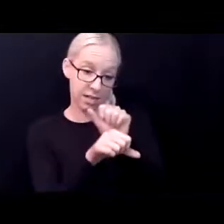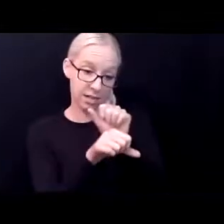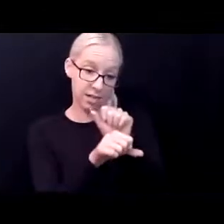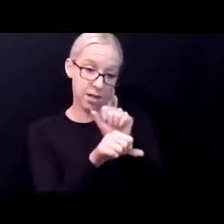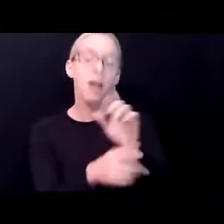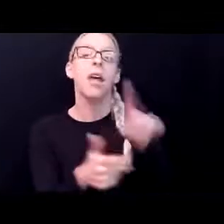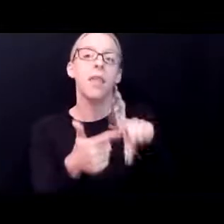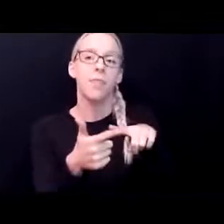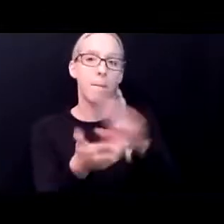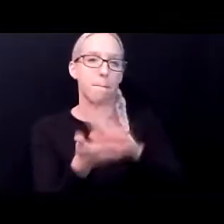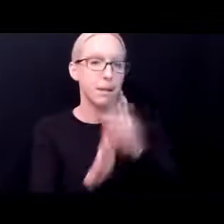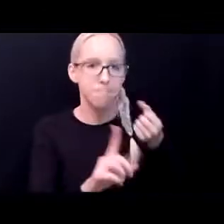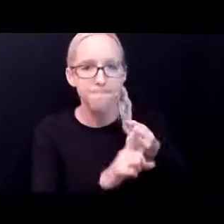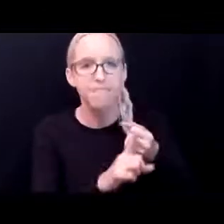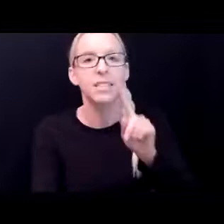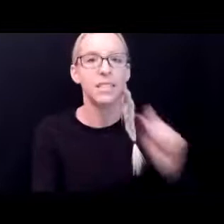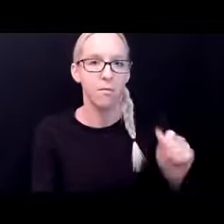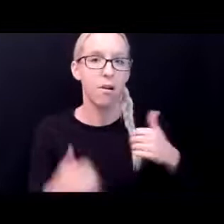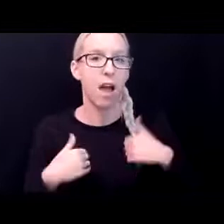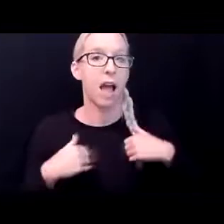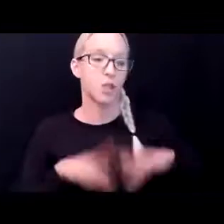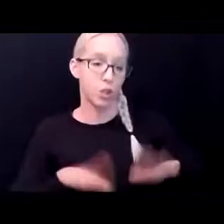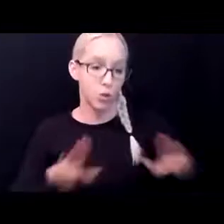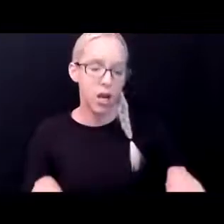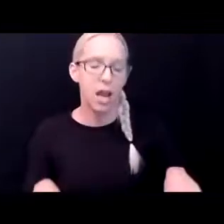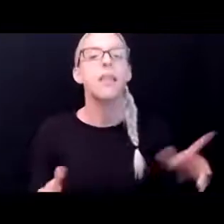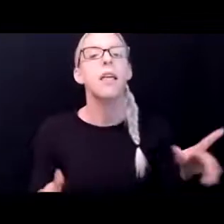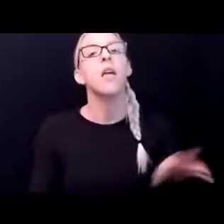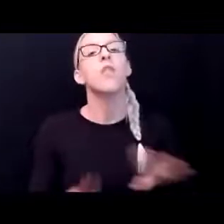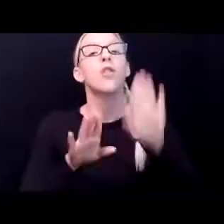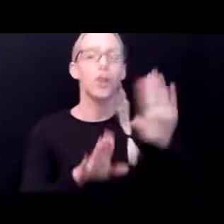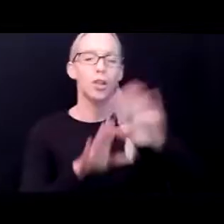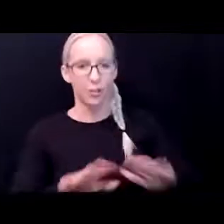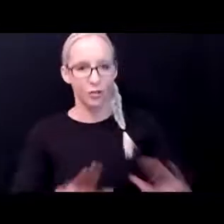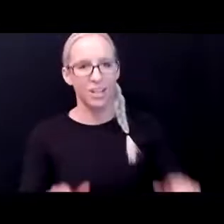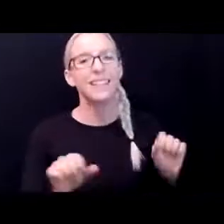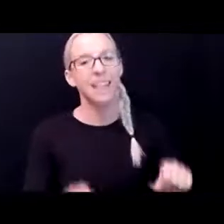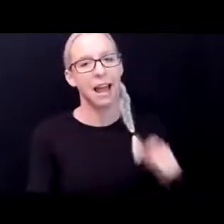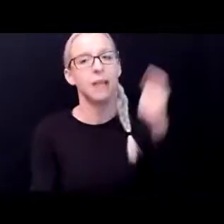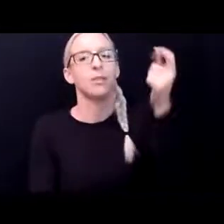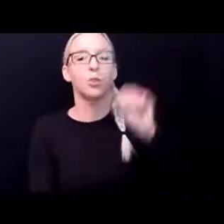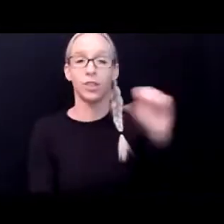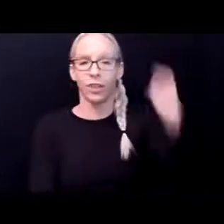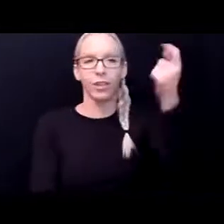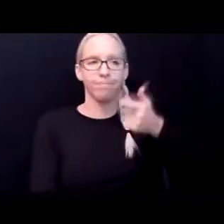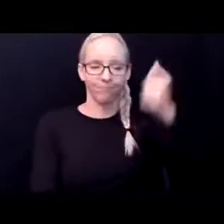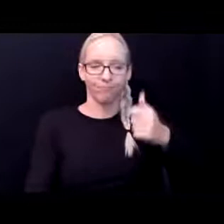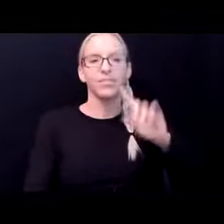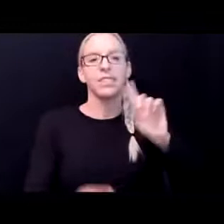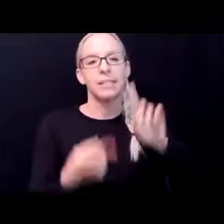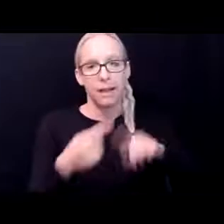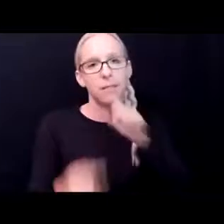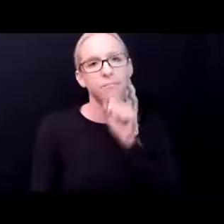children, they can get a Social Security benefit until they're adults. These are programs that